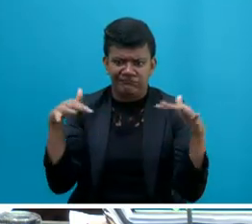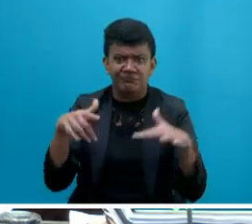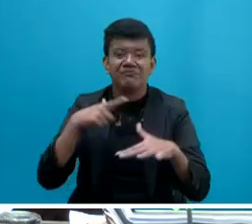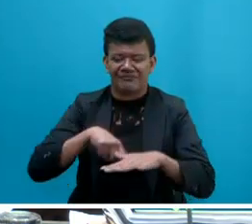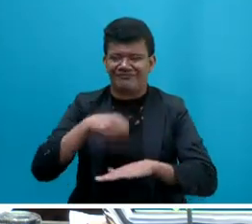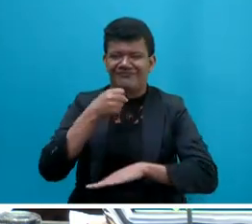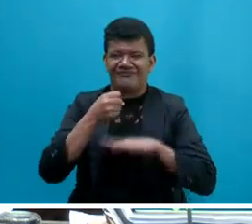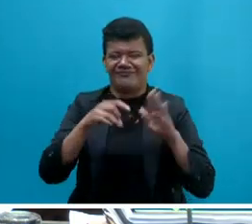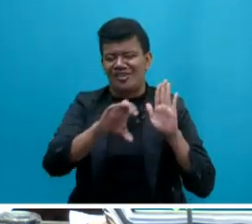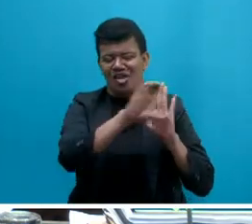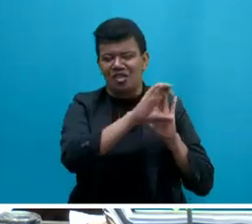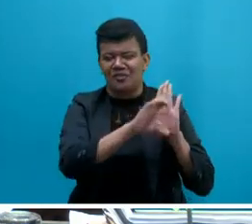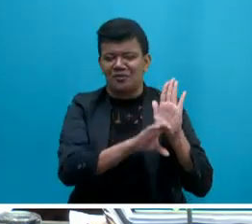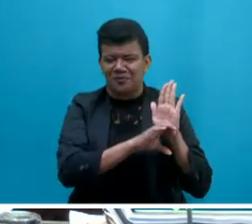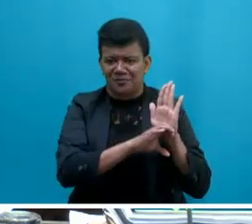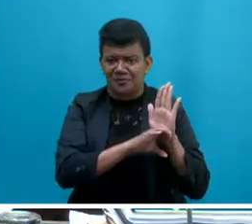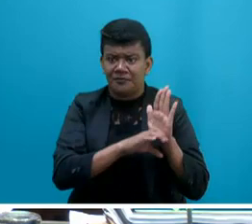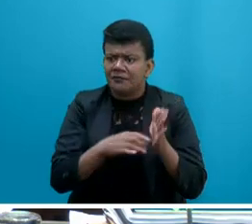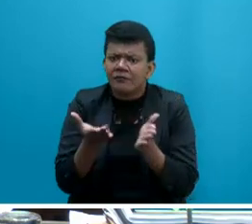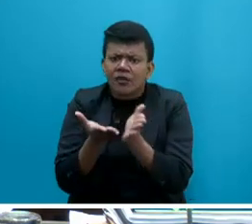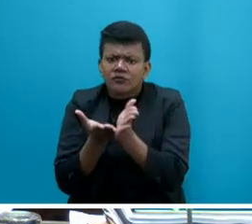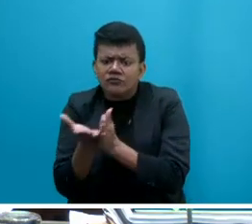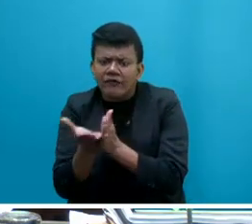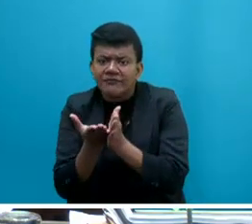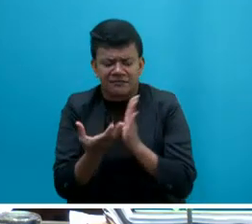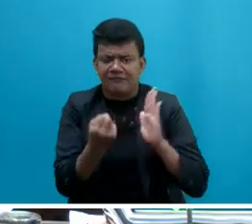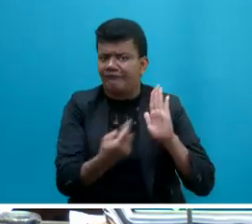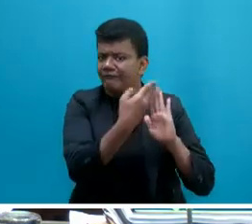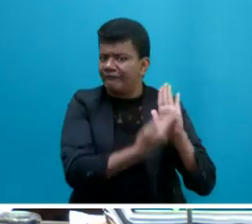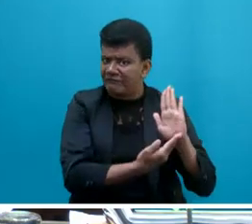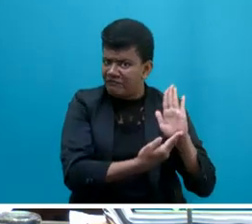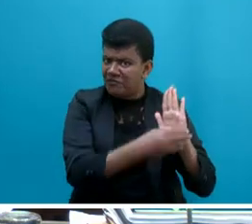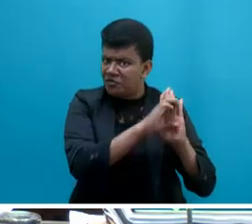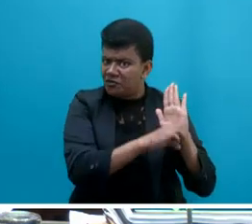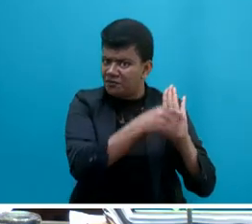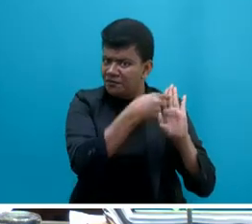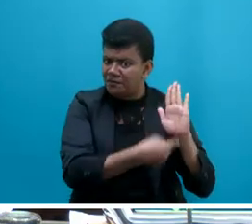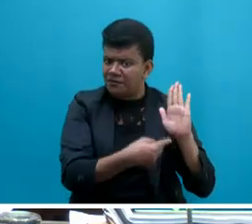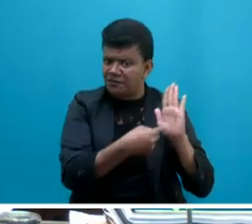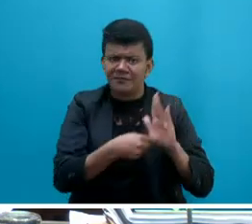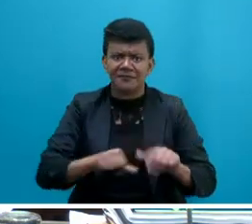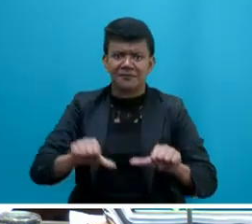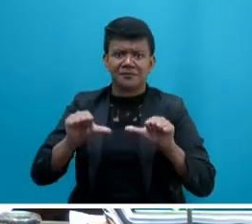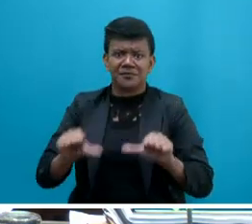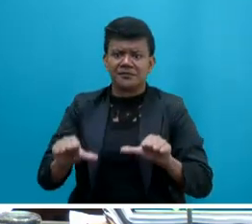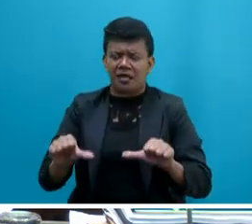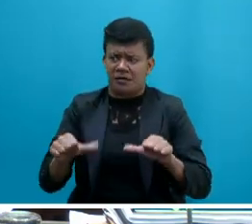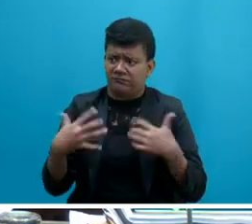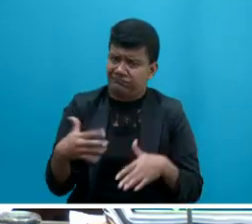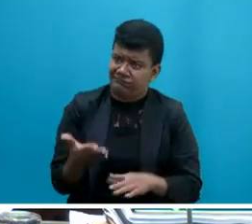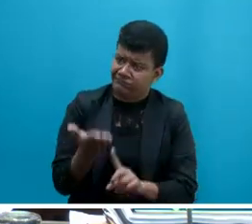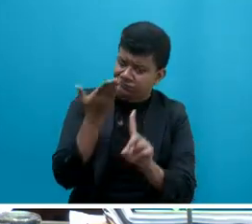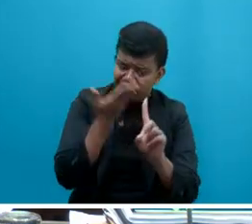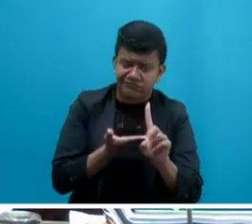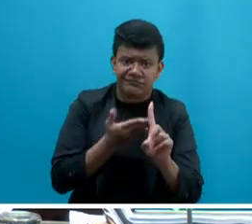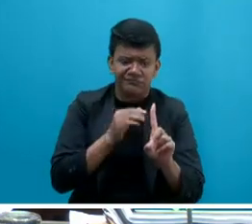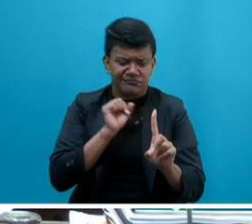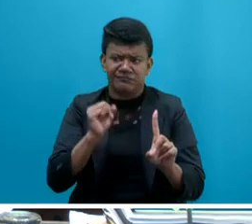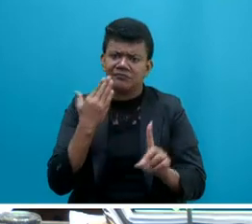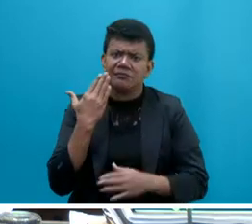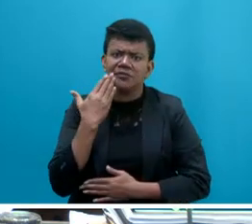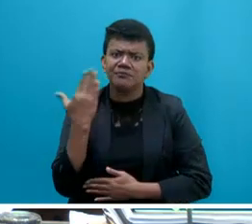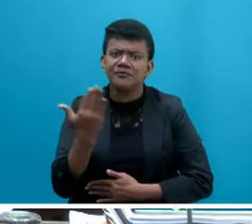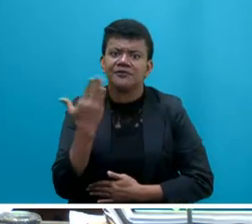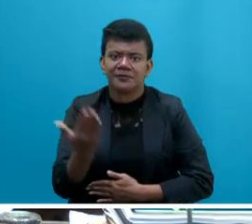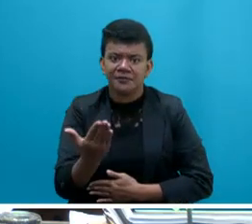defined by its parameters. His Excellency was most gracious and patriotic in his address at the